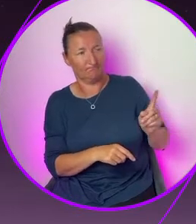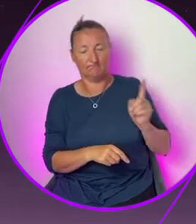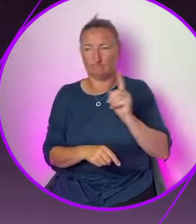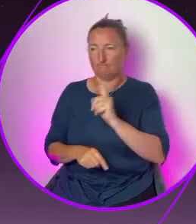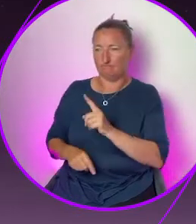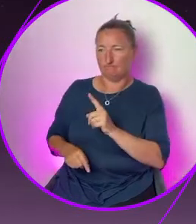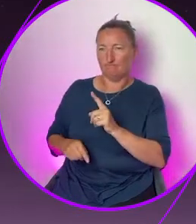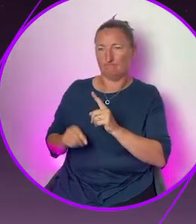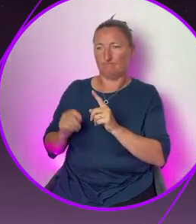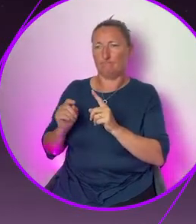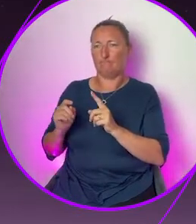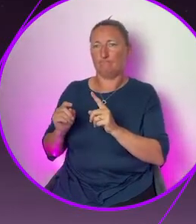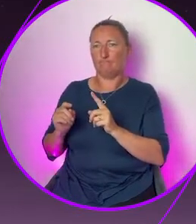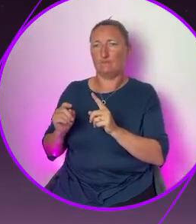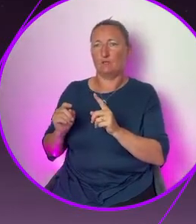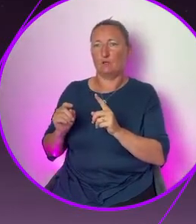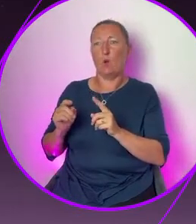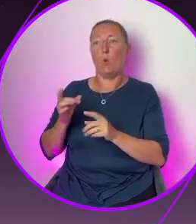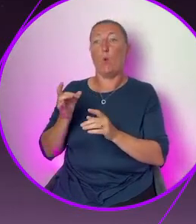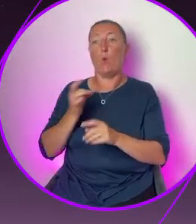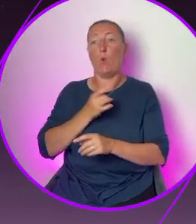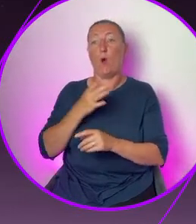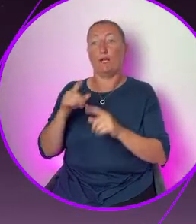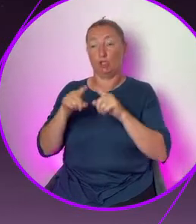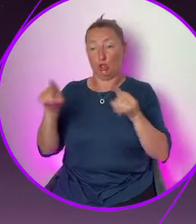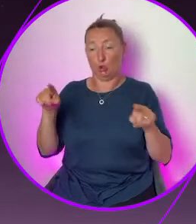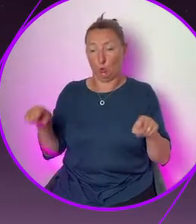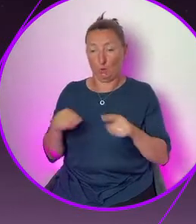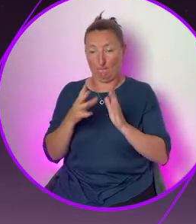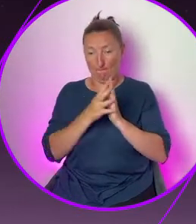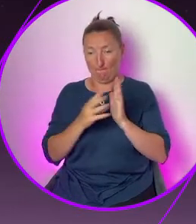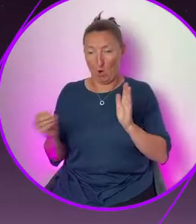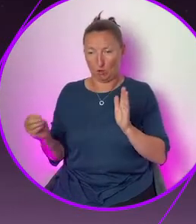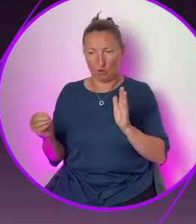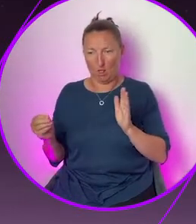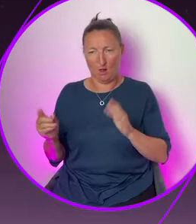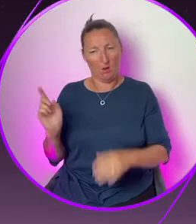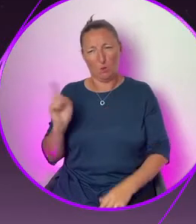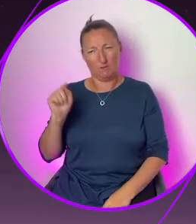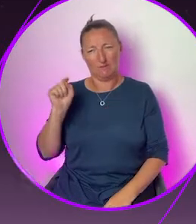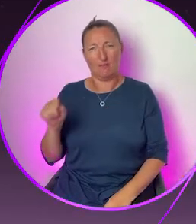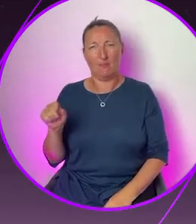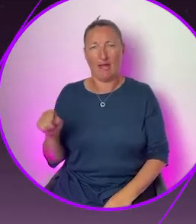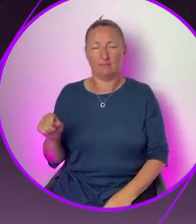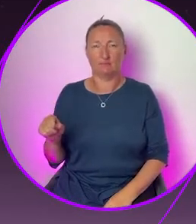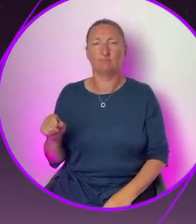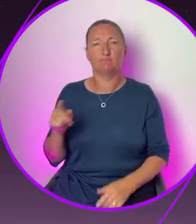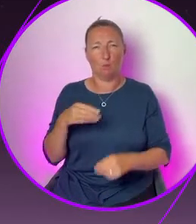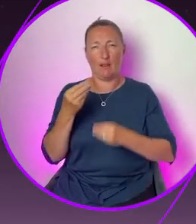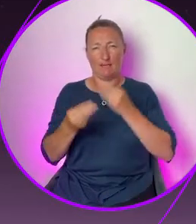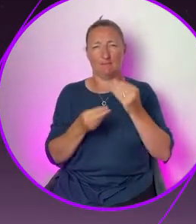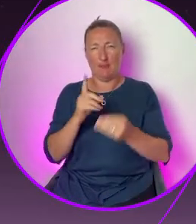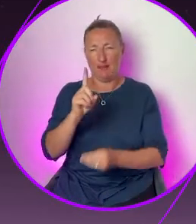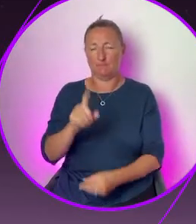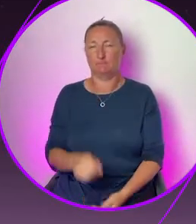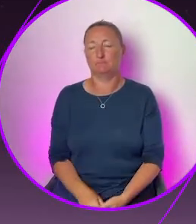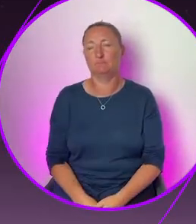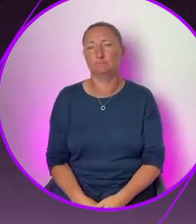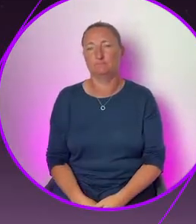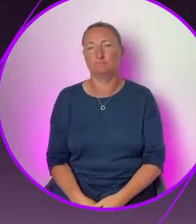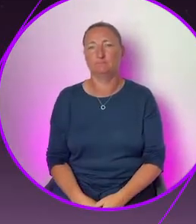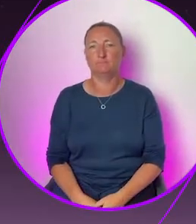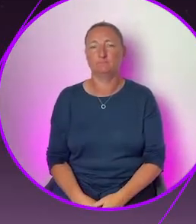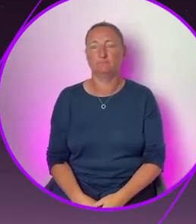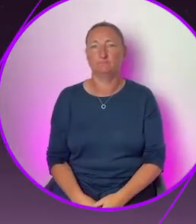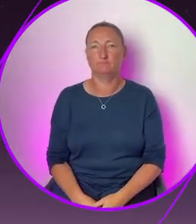is presented within a white cube model paradigm. So what is the white cube model paradigm? So let's go to the white cube